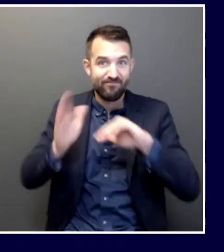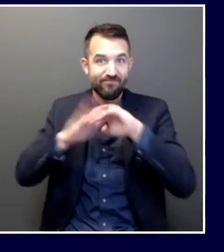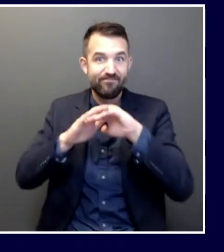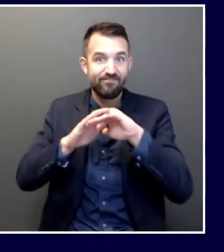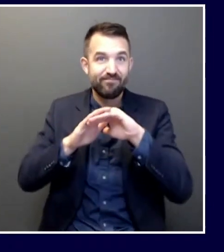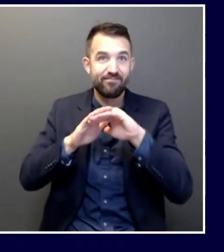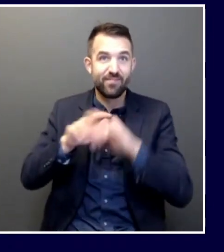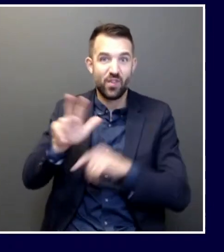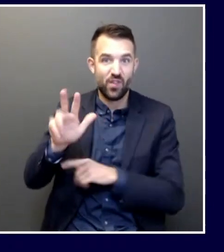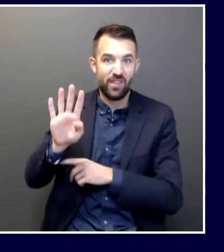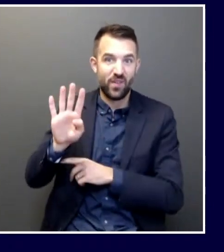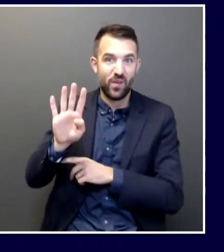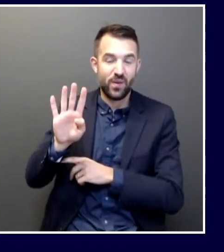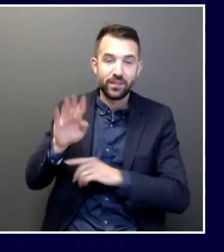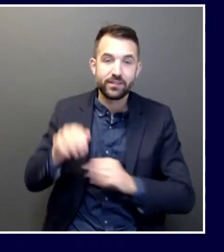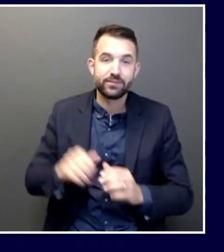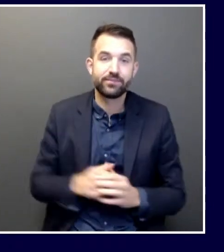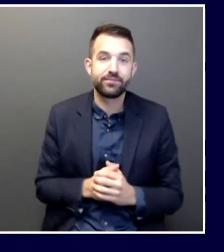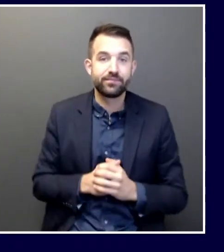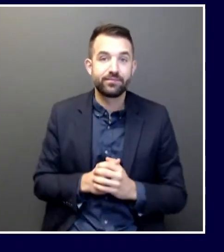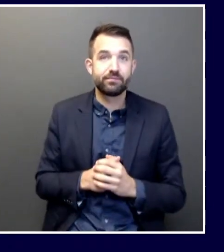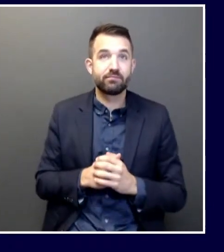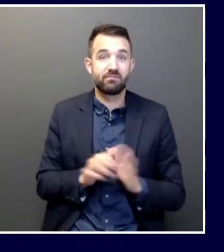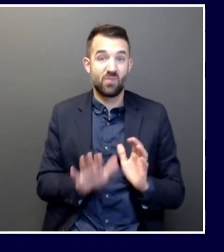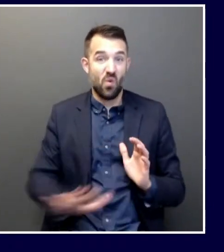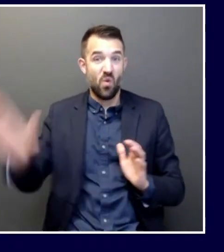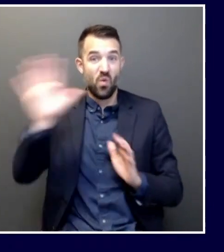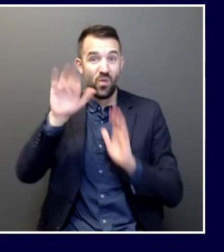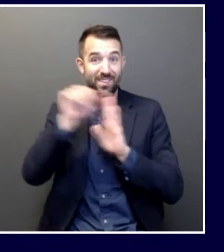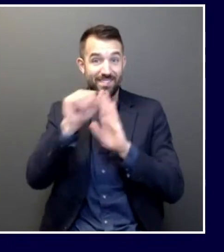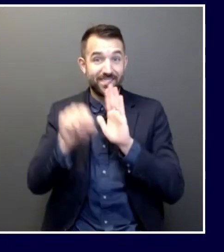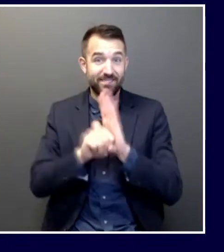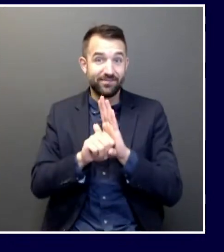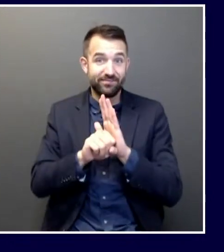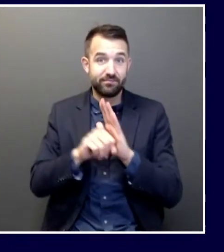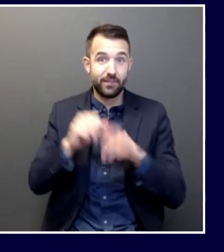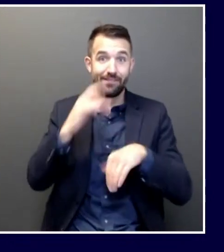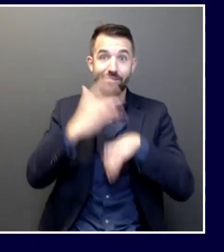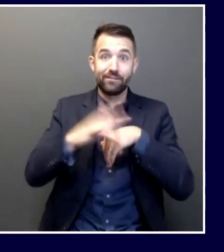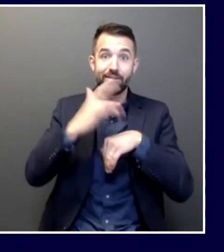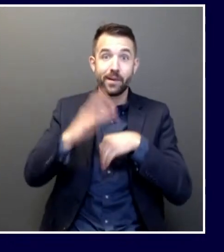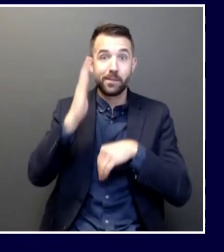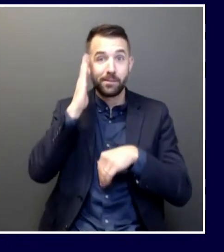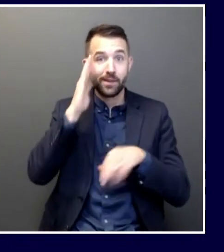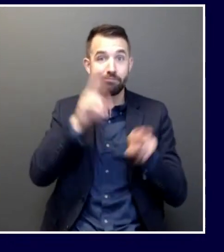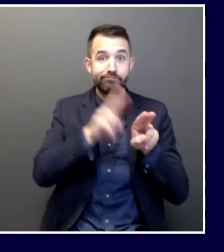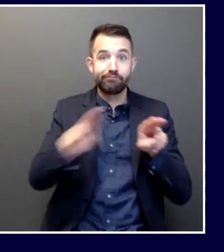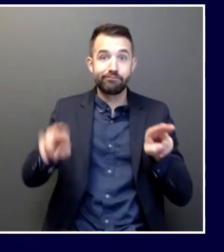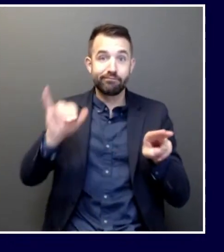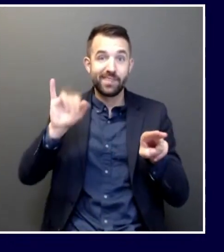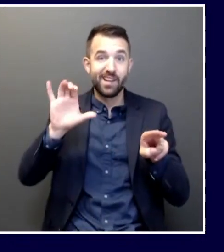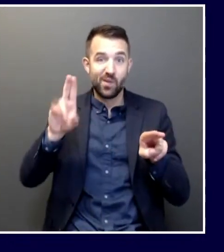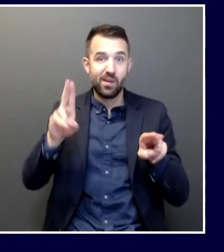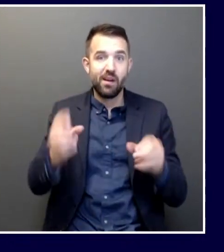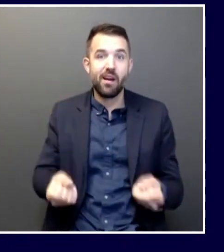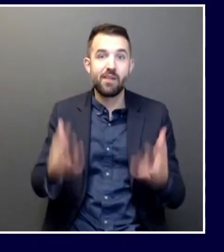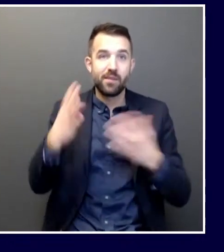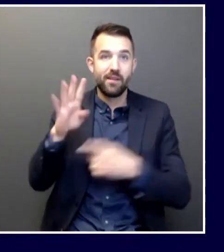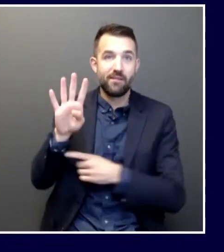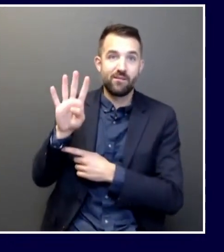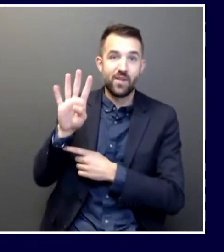Statewide, as of this morning, there are 46 ICU beds that are available. Turning next to